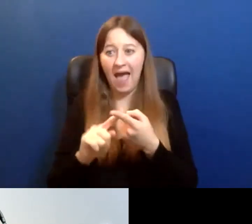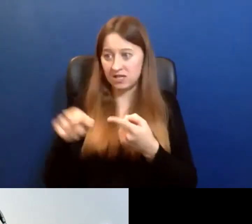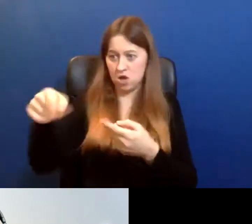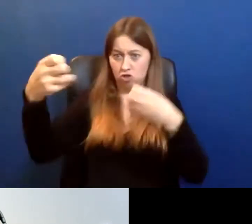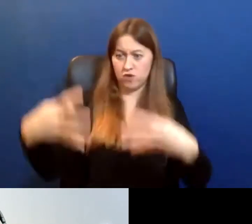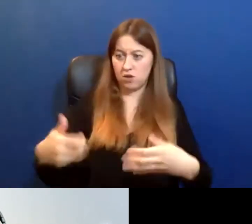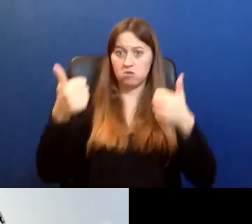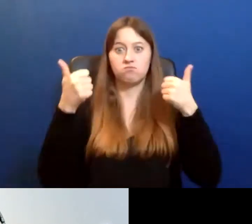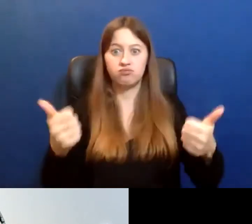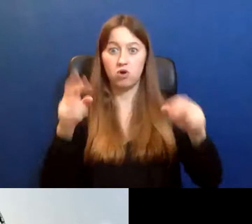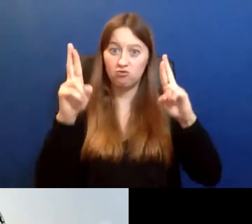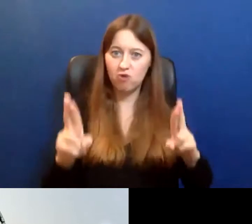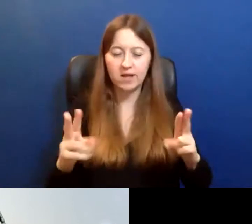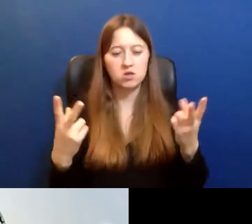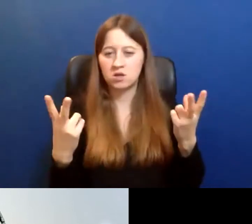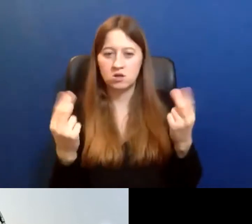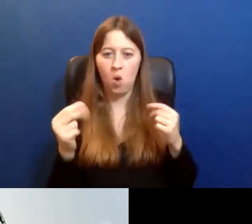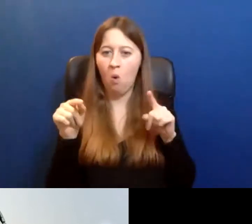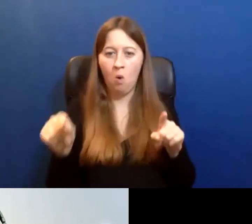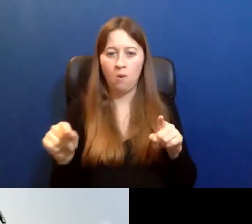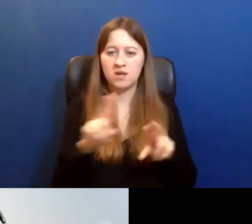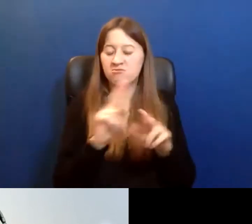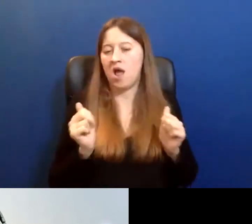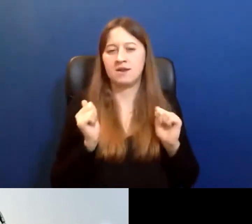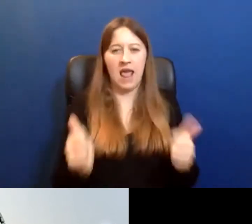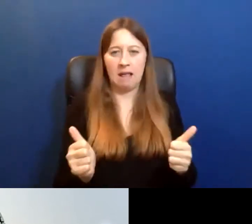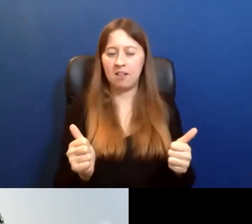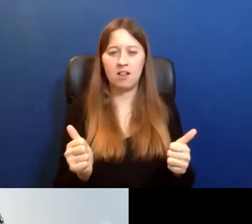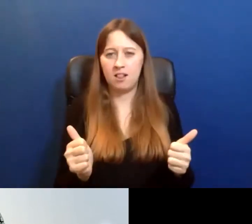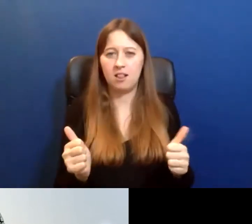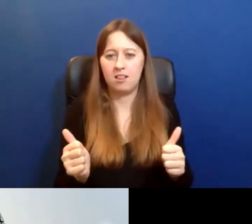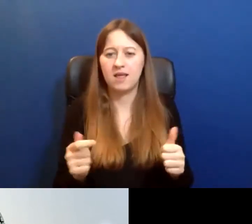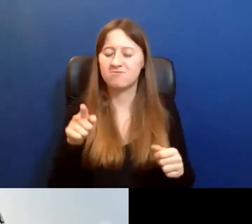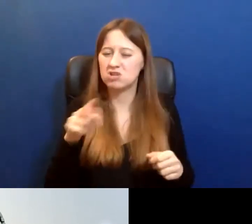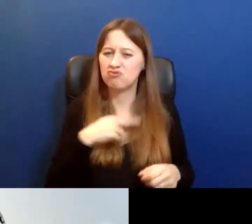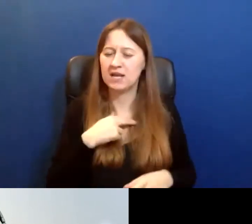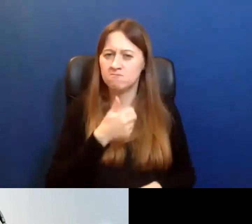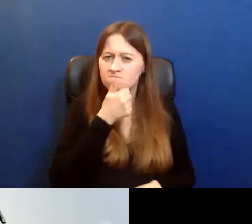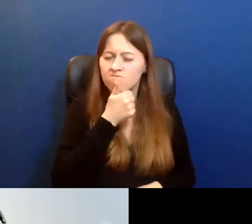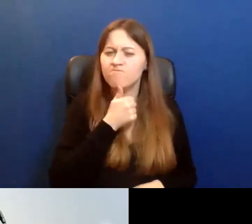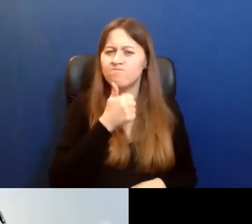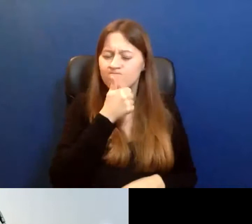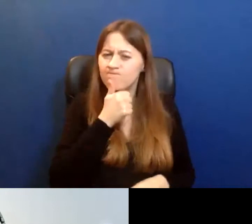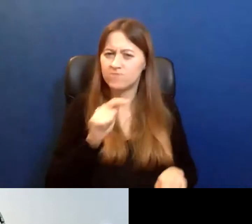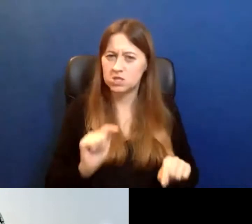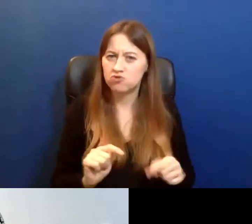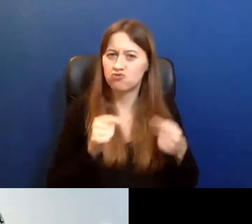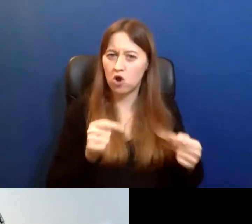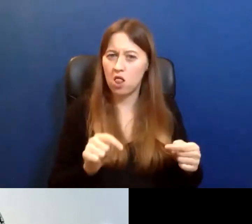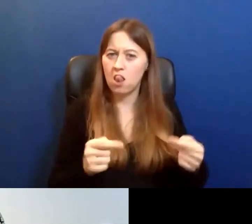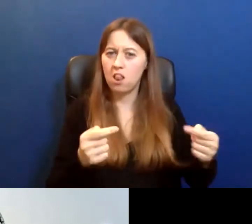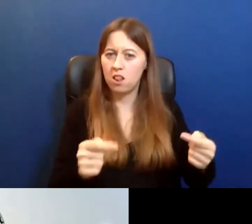BPVS. It's you're just not able to. So it's a real struggle for us, especially when we're applying